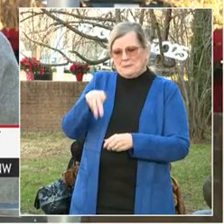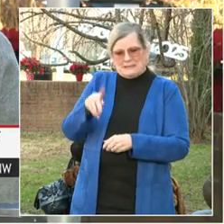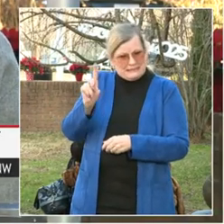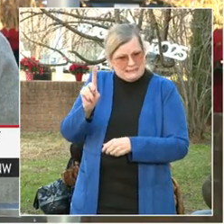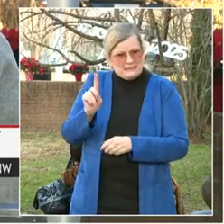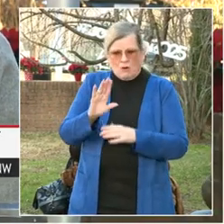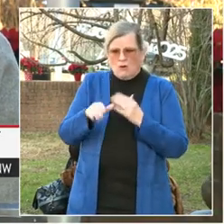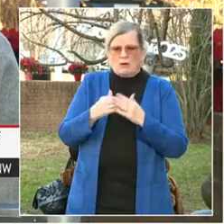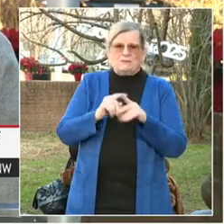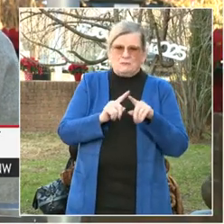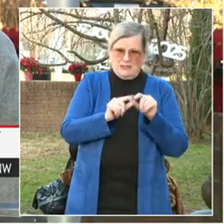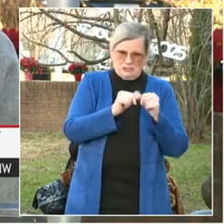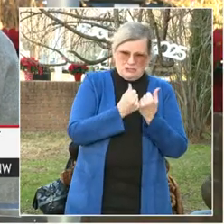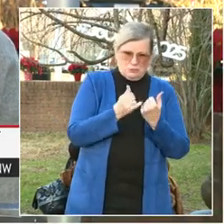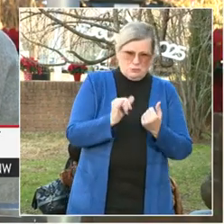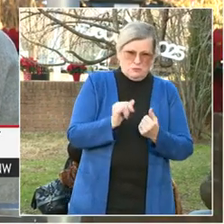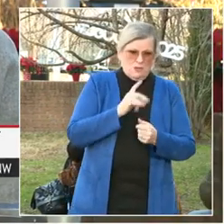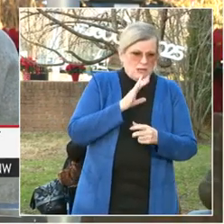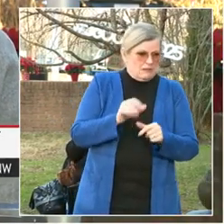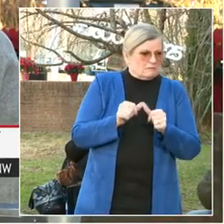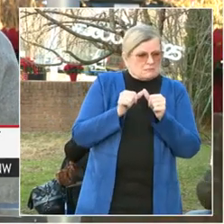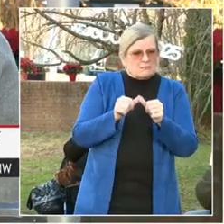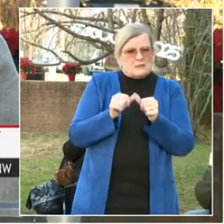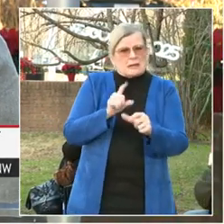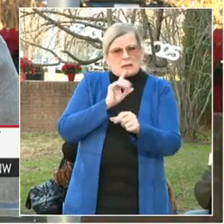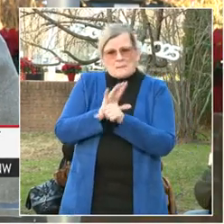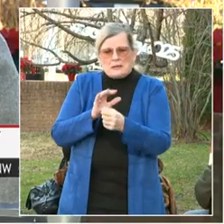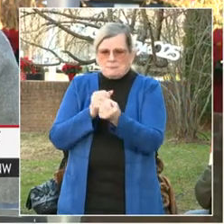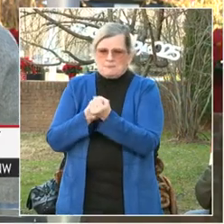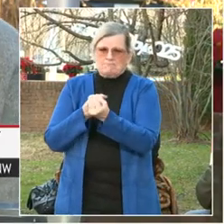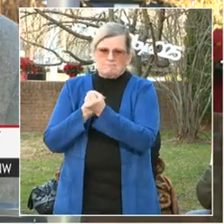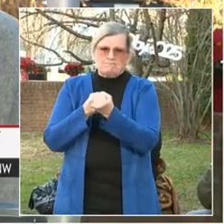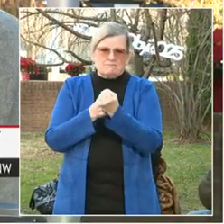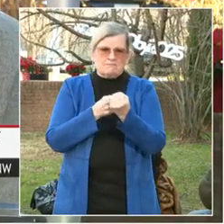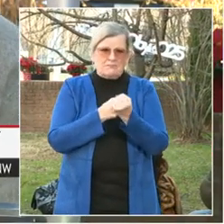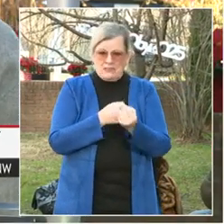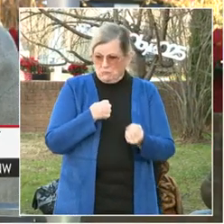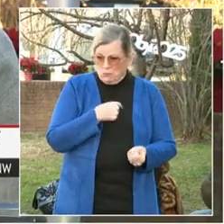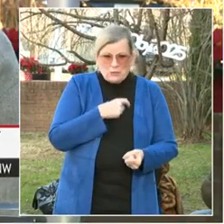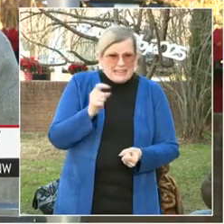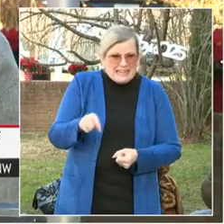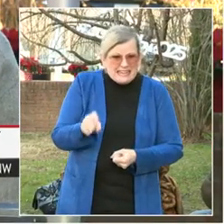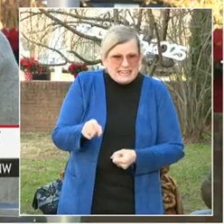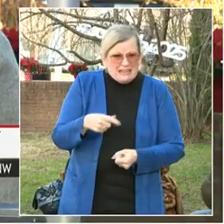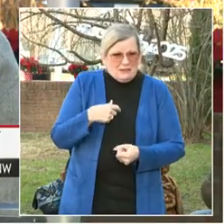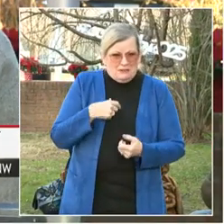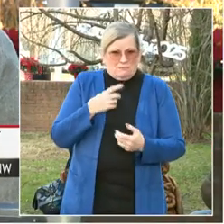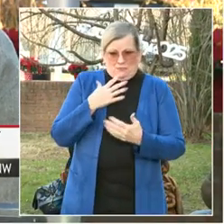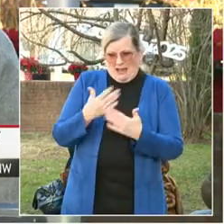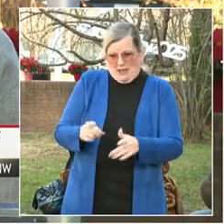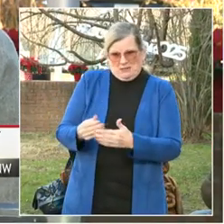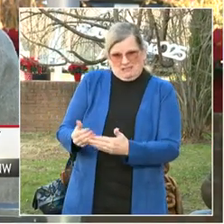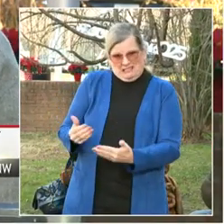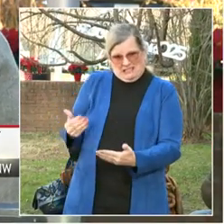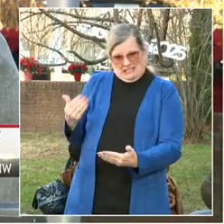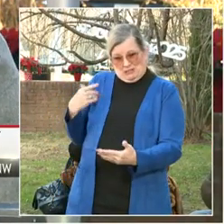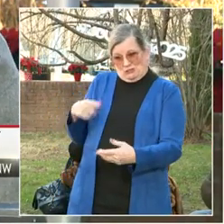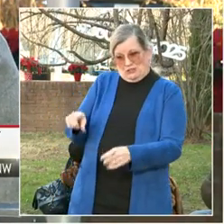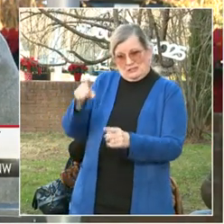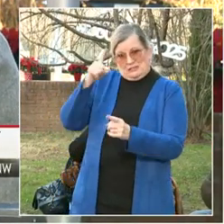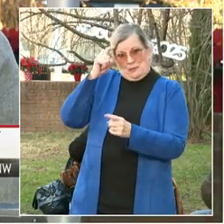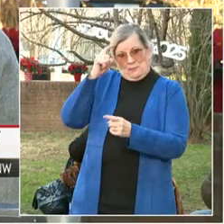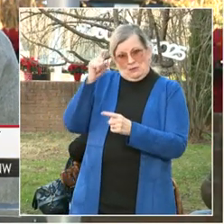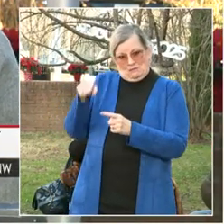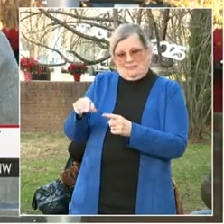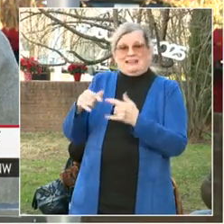going to continue to do that. If it's necessary, as it was in the summer and remains so, I have authorized